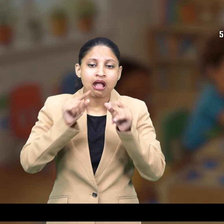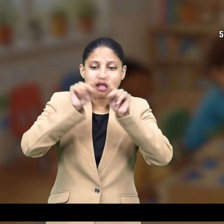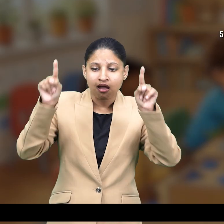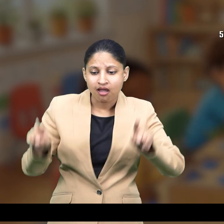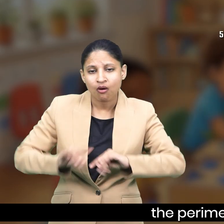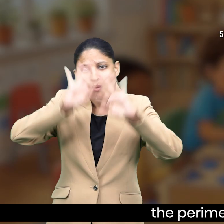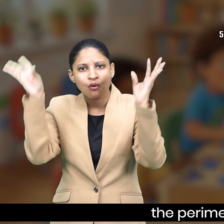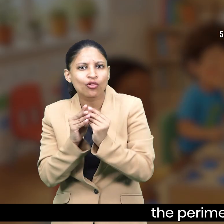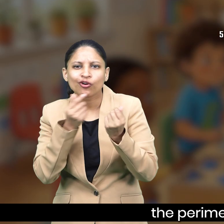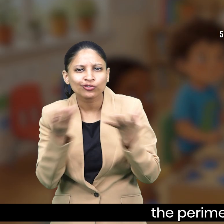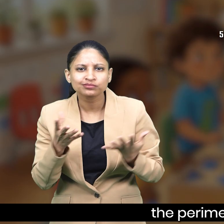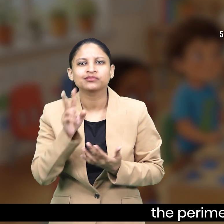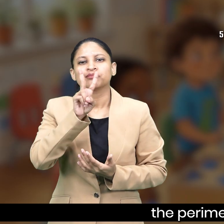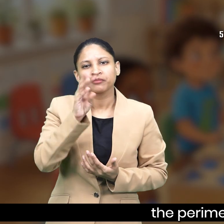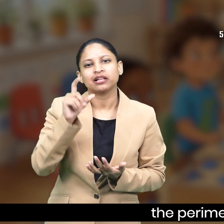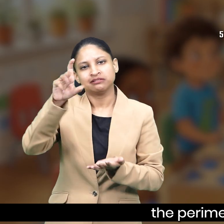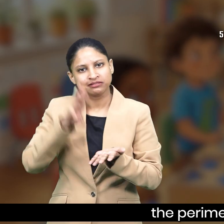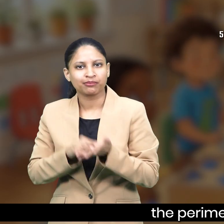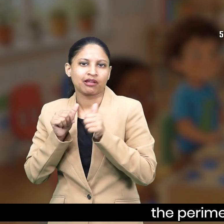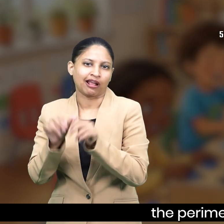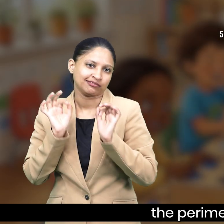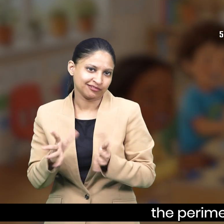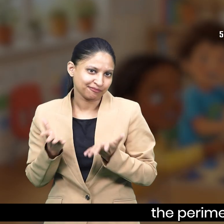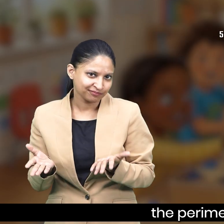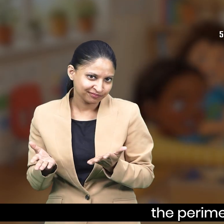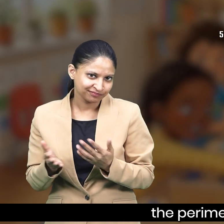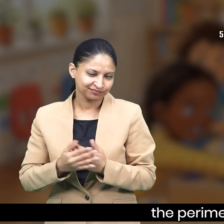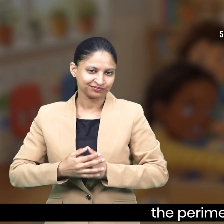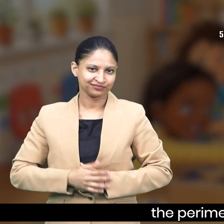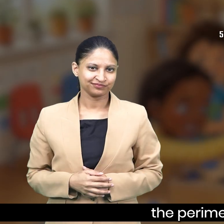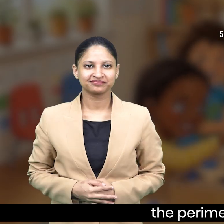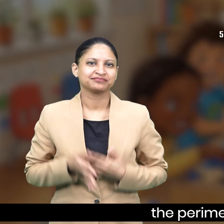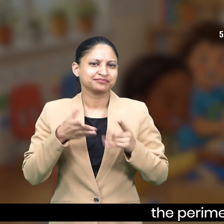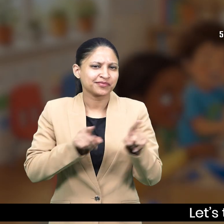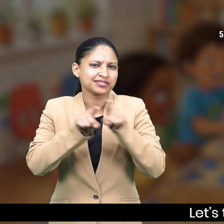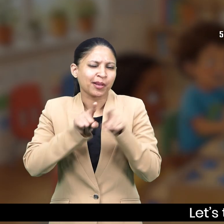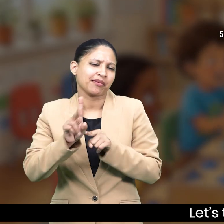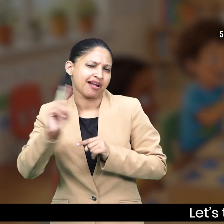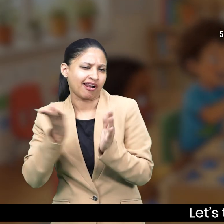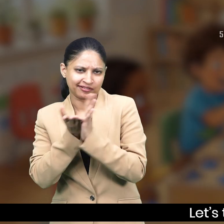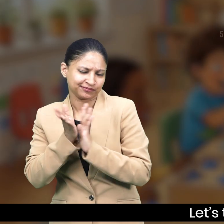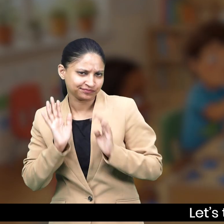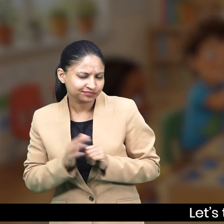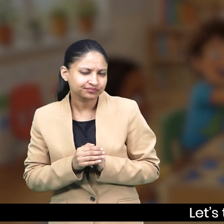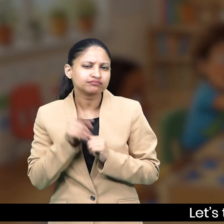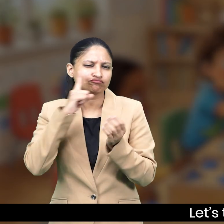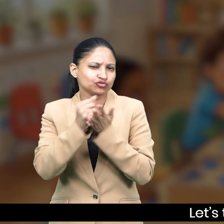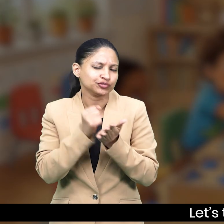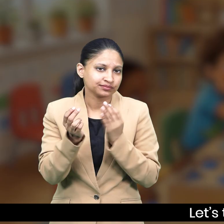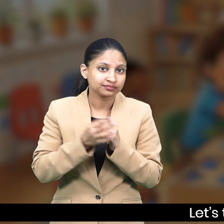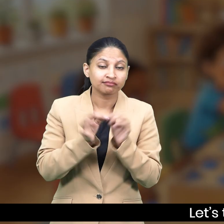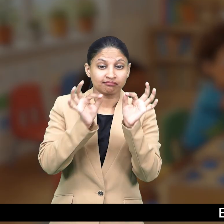So, the perimeter of the square is 20 centimeters. Let's try another